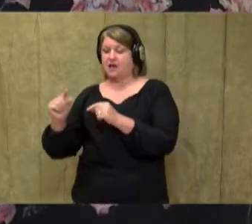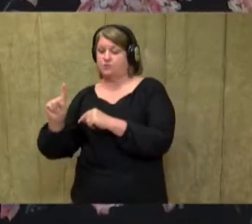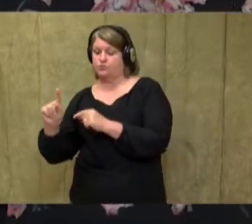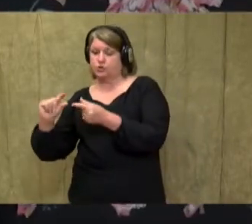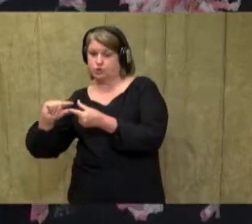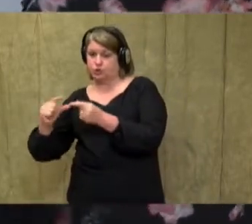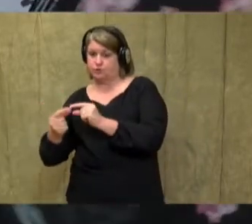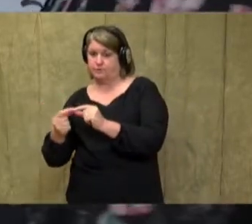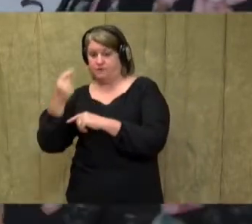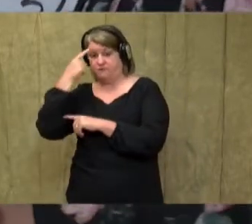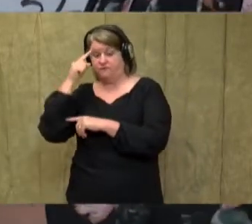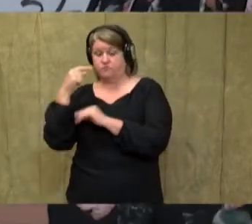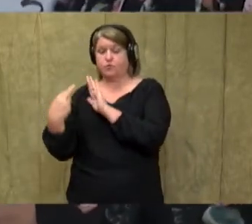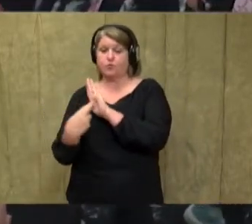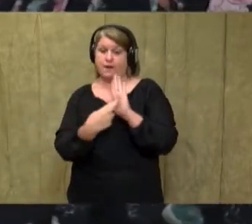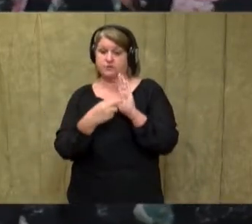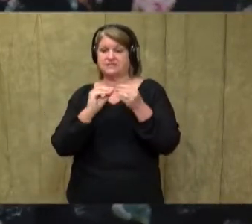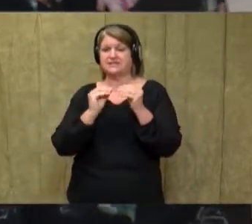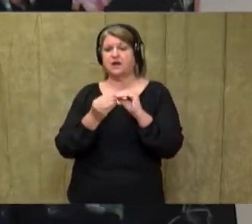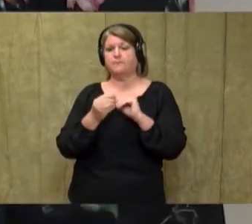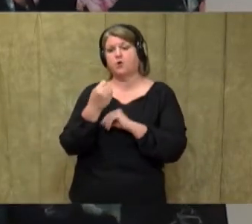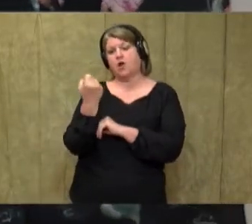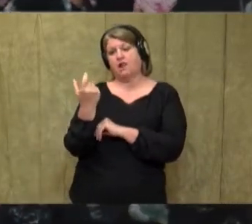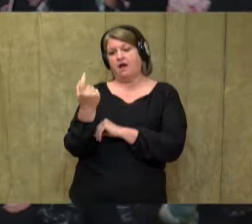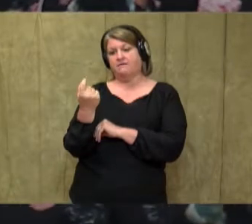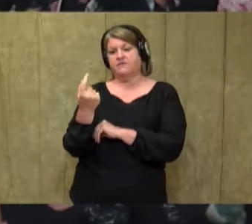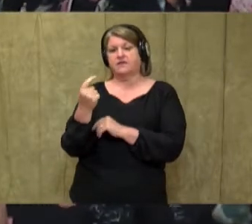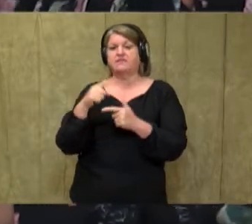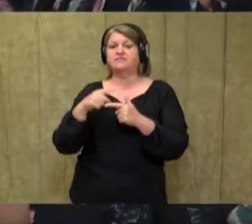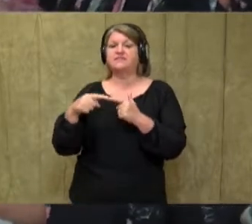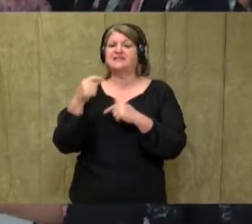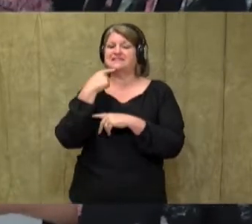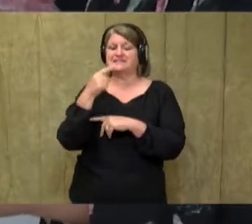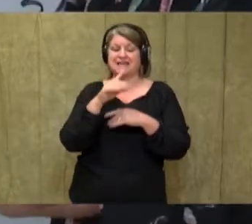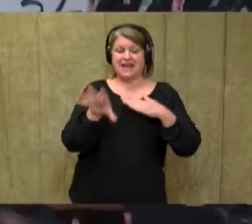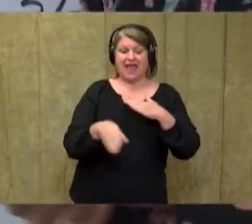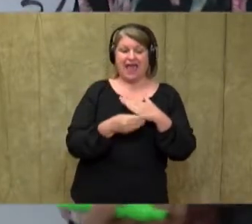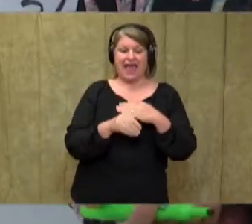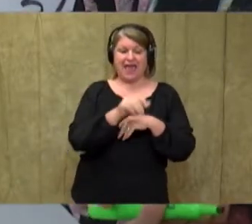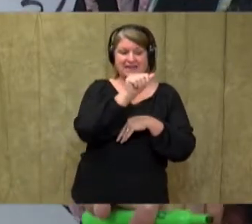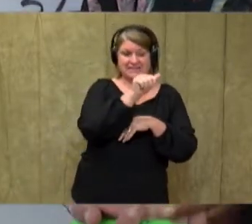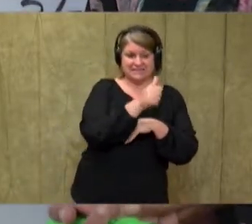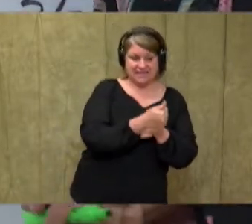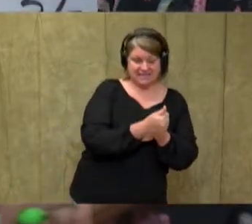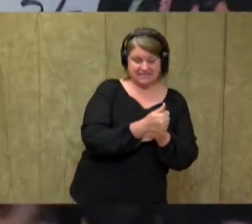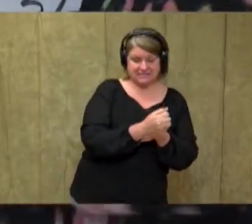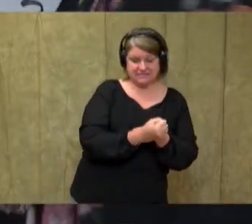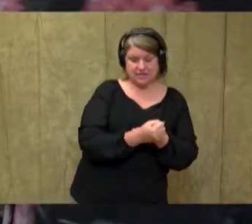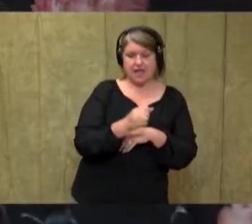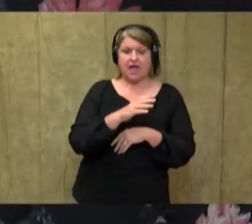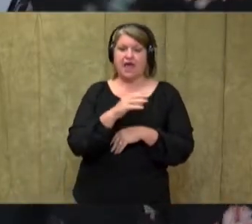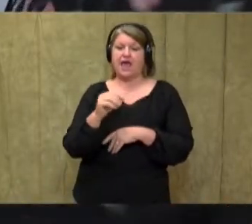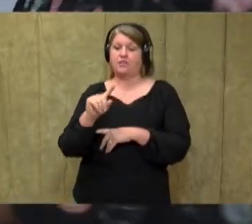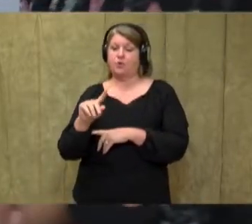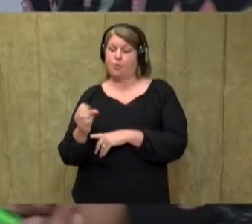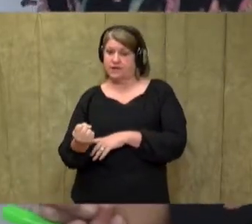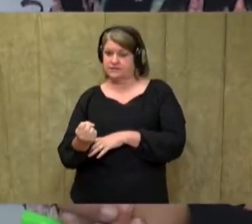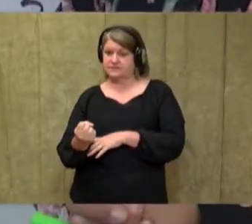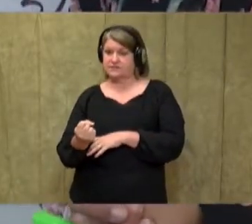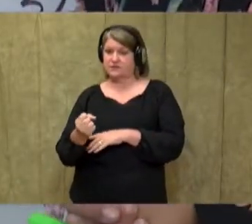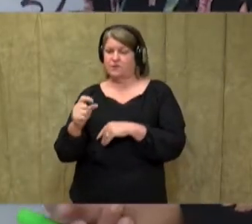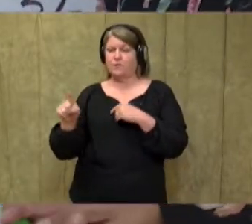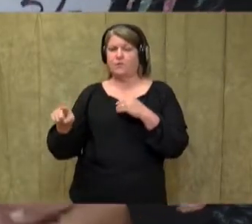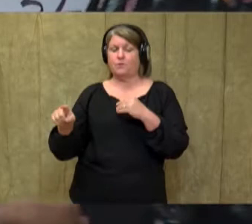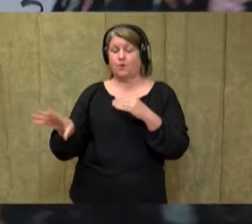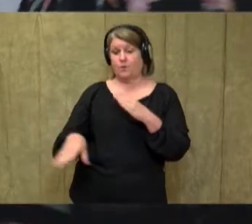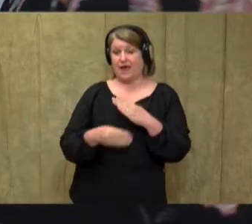for the number 11. Then it said, add the tens and ones. So when we adding our tens, let's